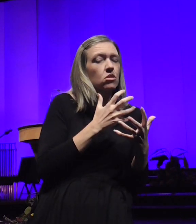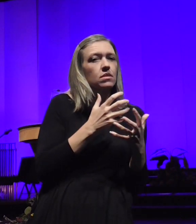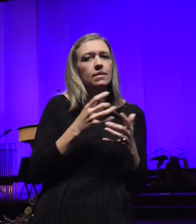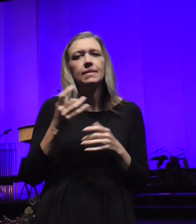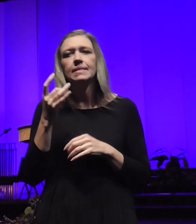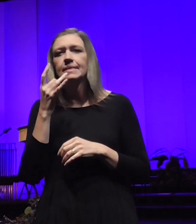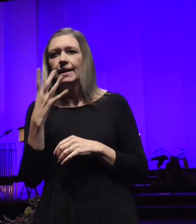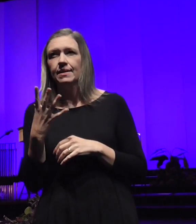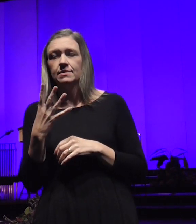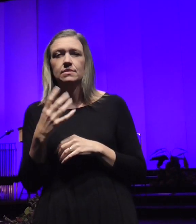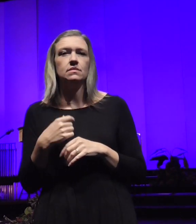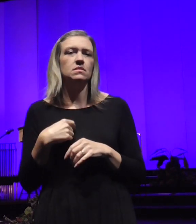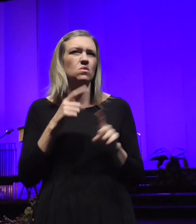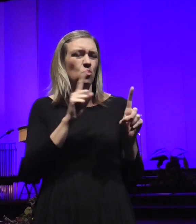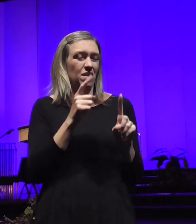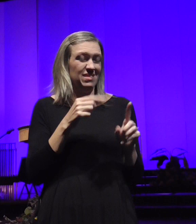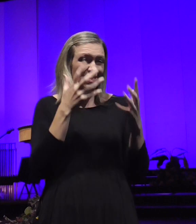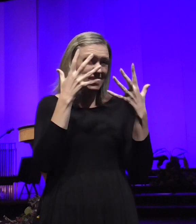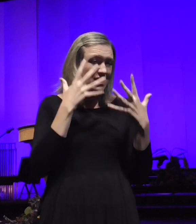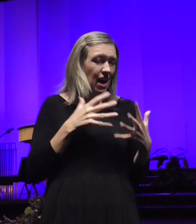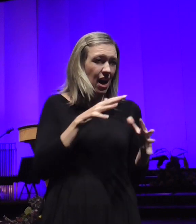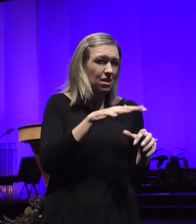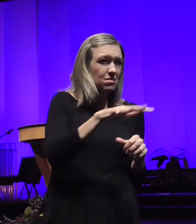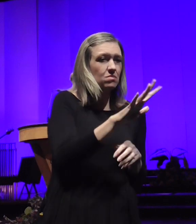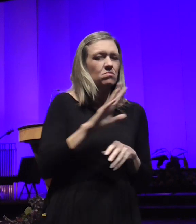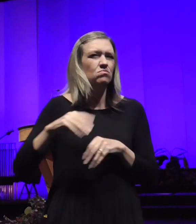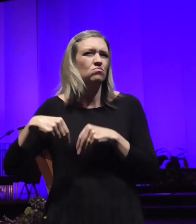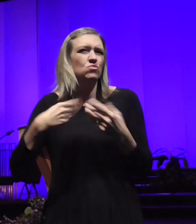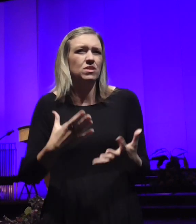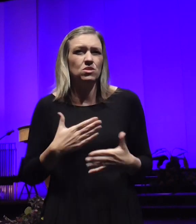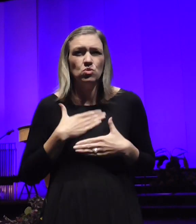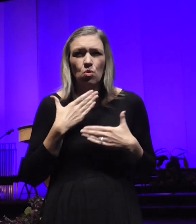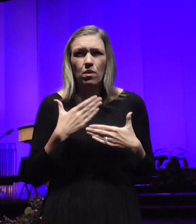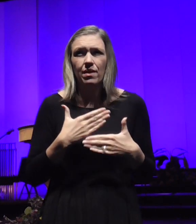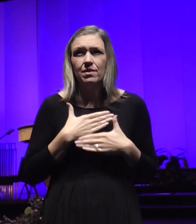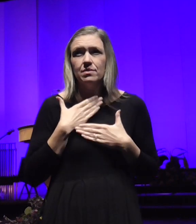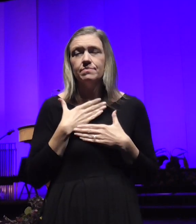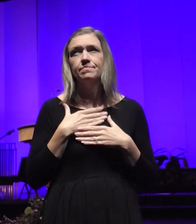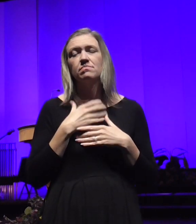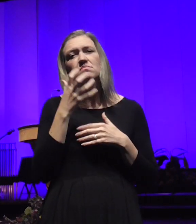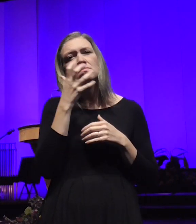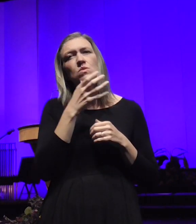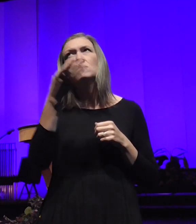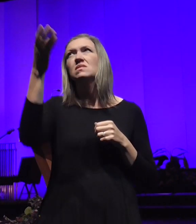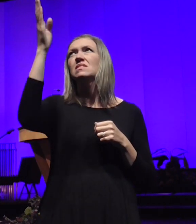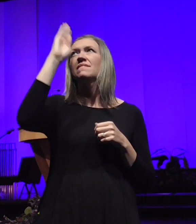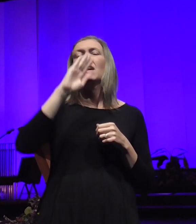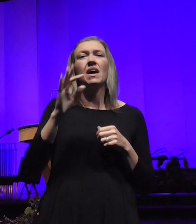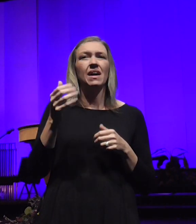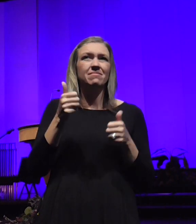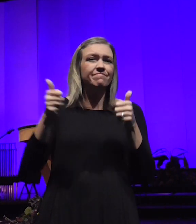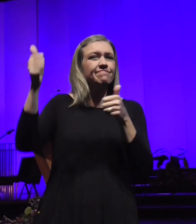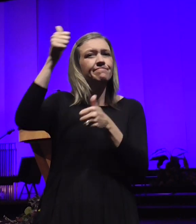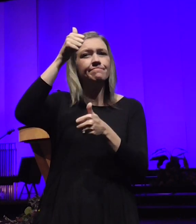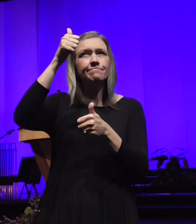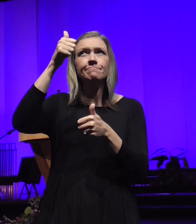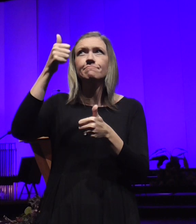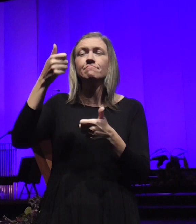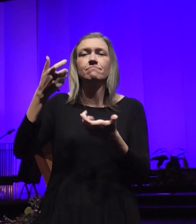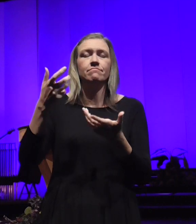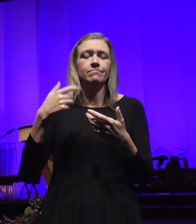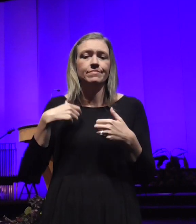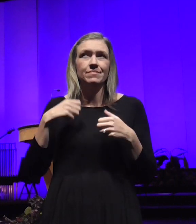light. And where there is sadness, joy. O divine Master, grant that I